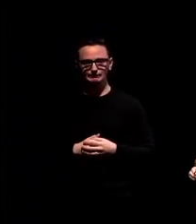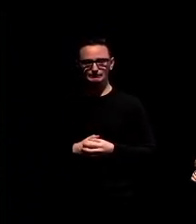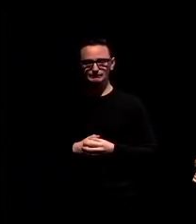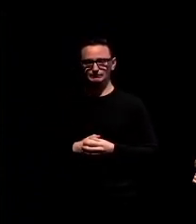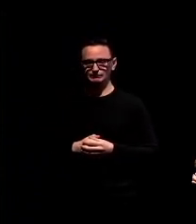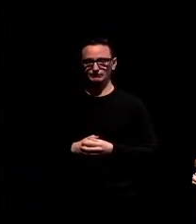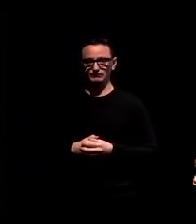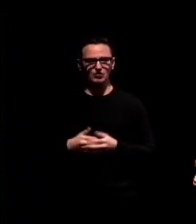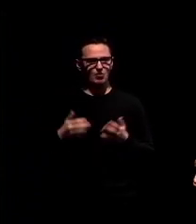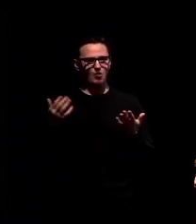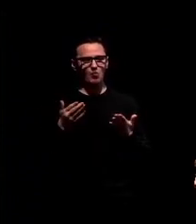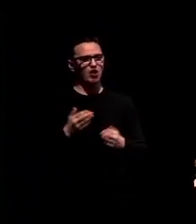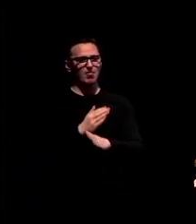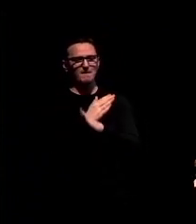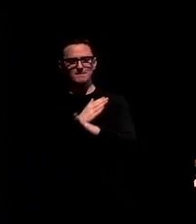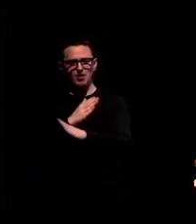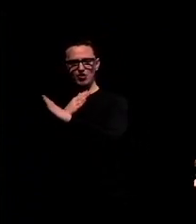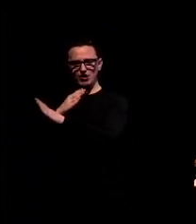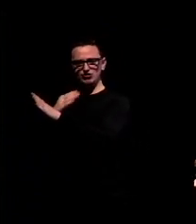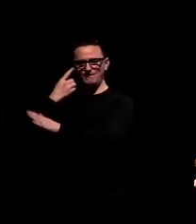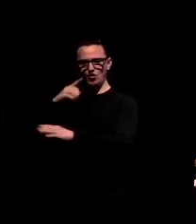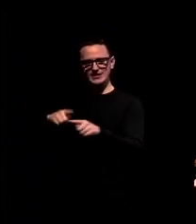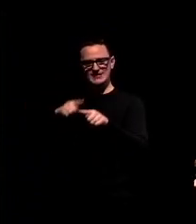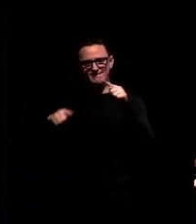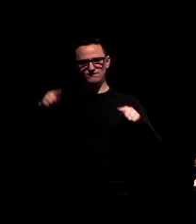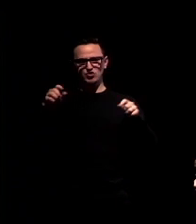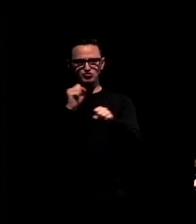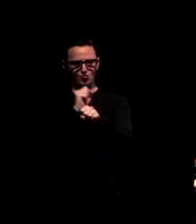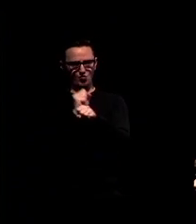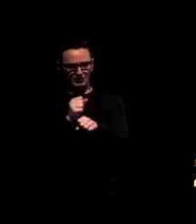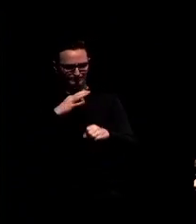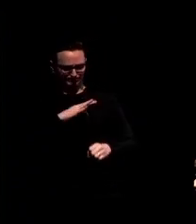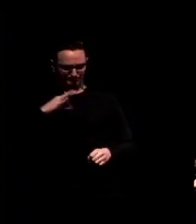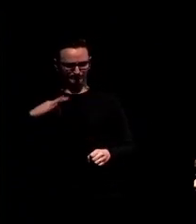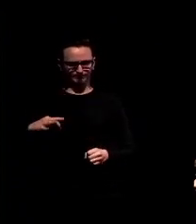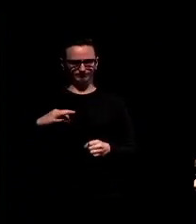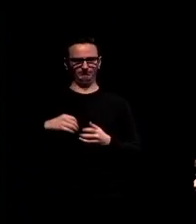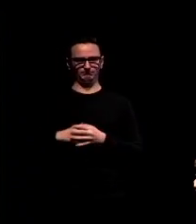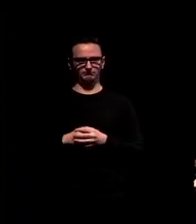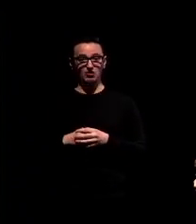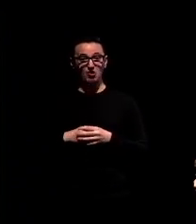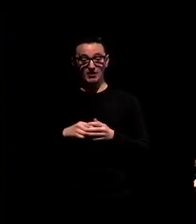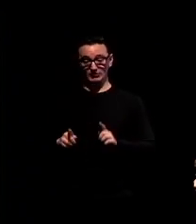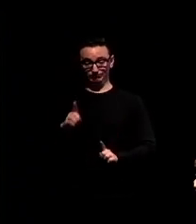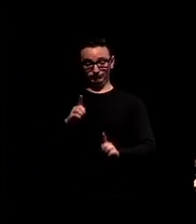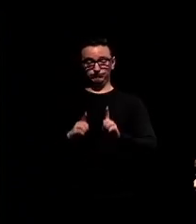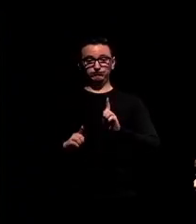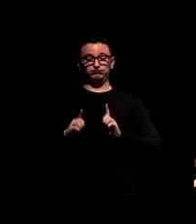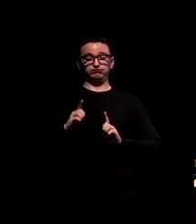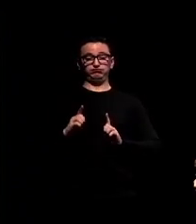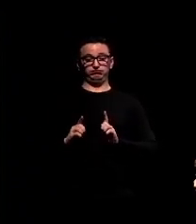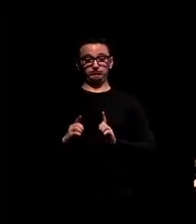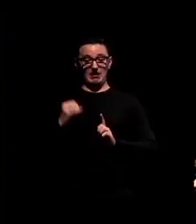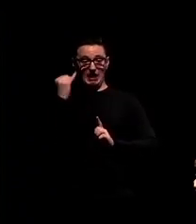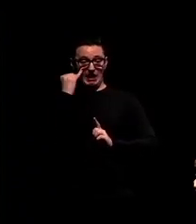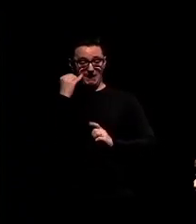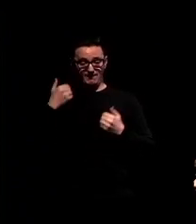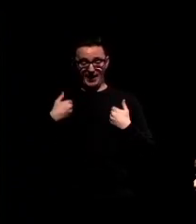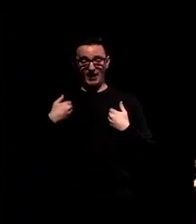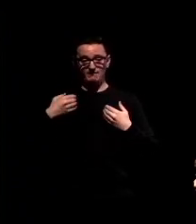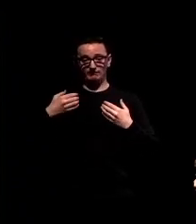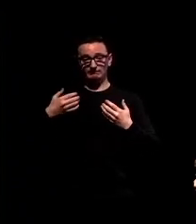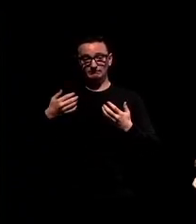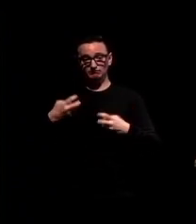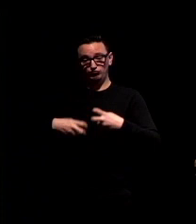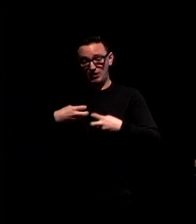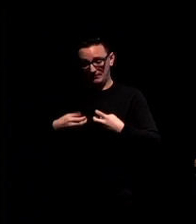And so what are the barriers to actually creating a diverse workforce? Well, we have to kind of back way up, right? So if we have disparities in graduating